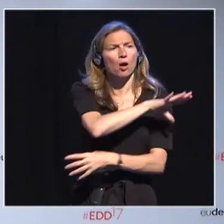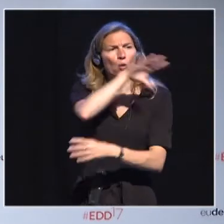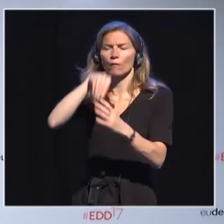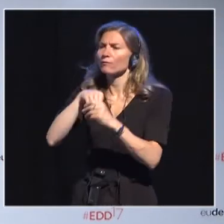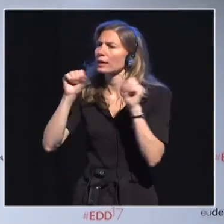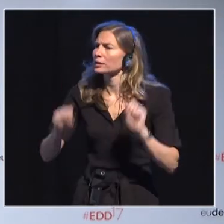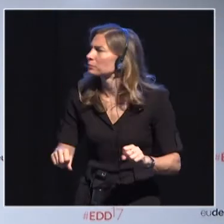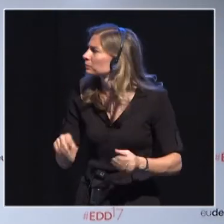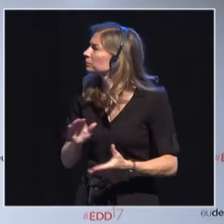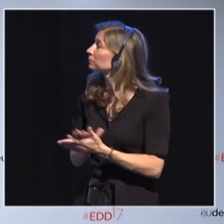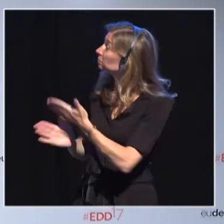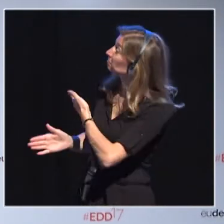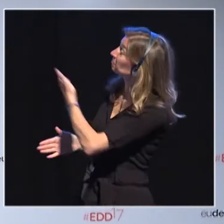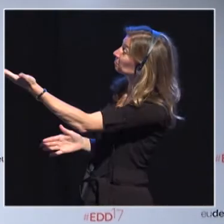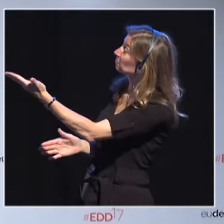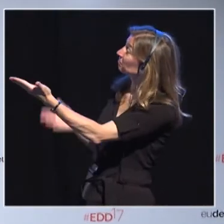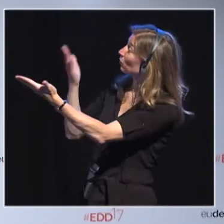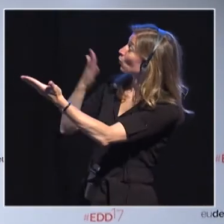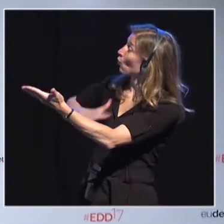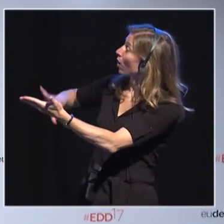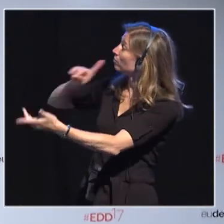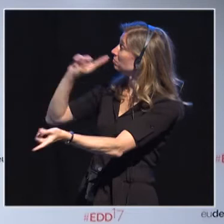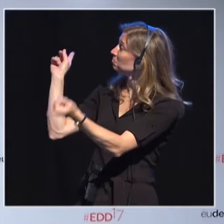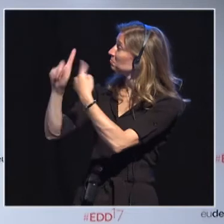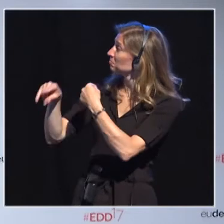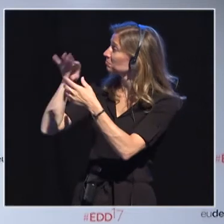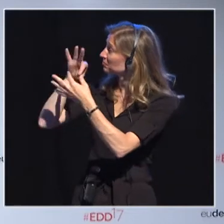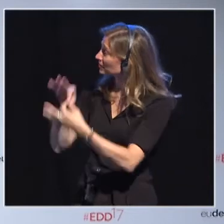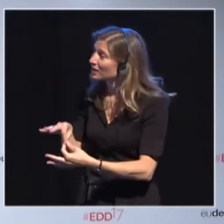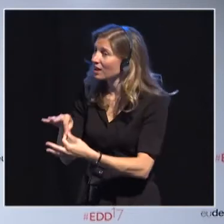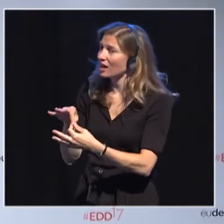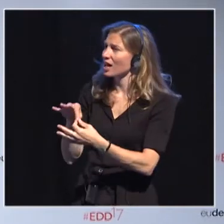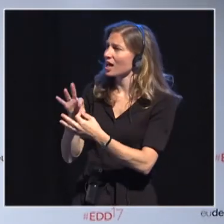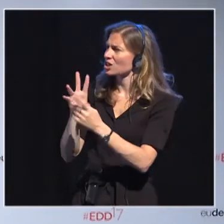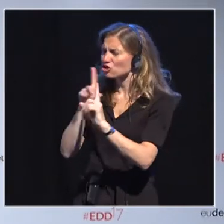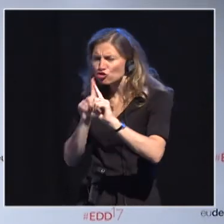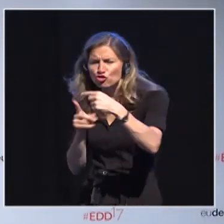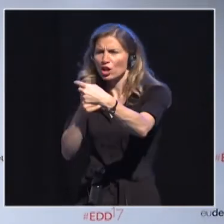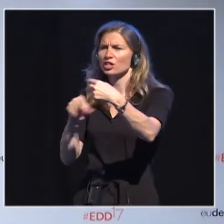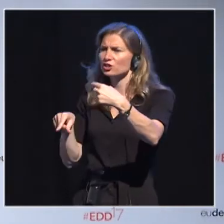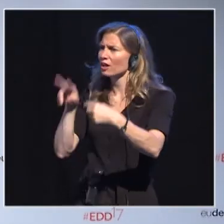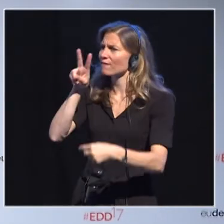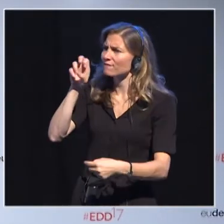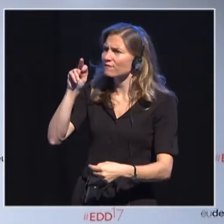take on venture capitalists and really talking about the challenges? Mr. Ansip?